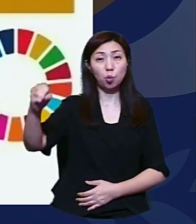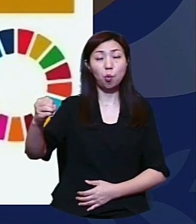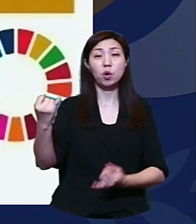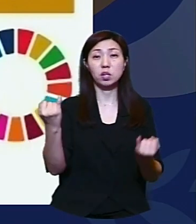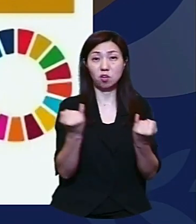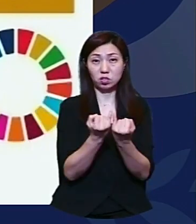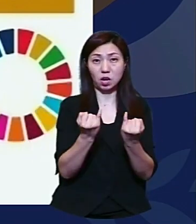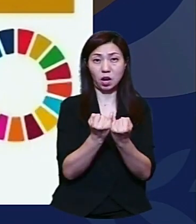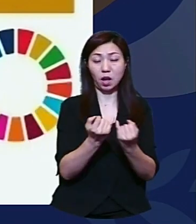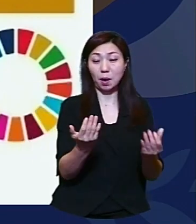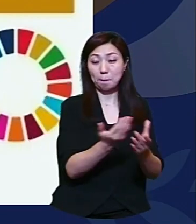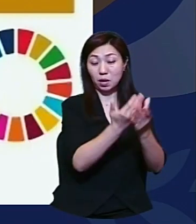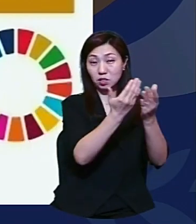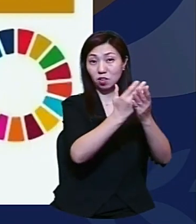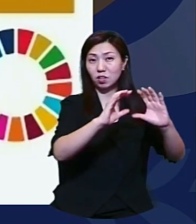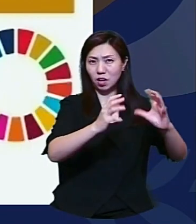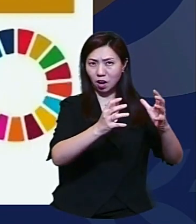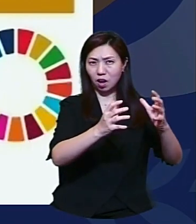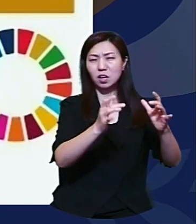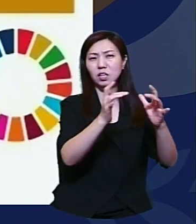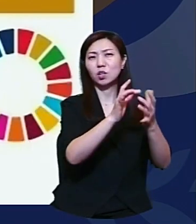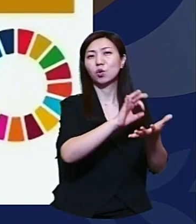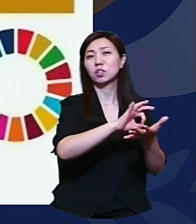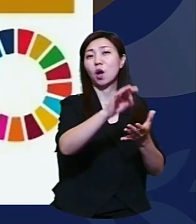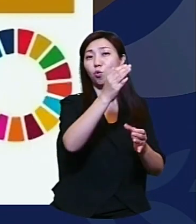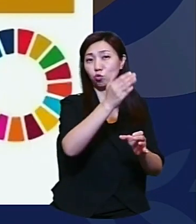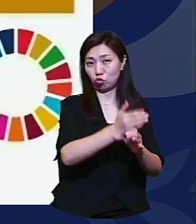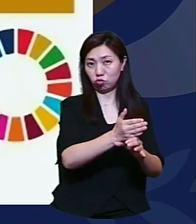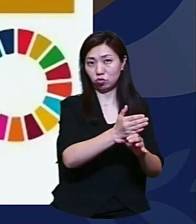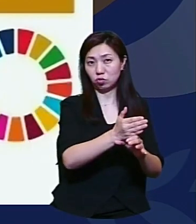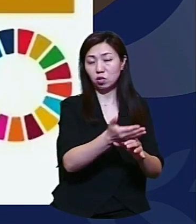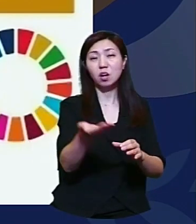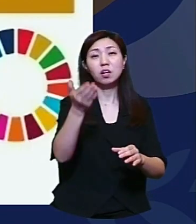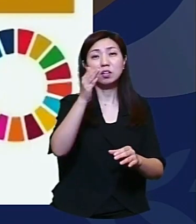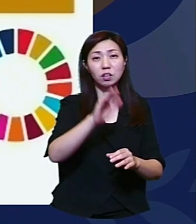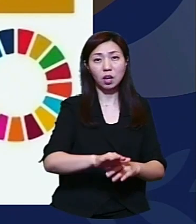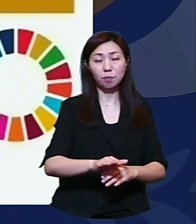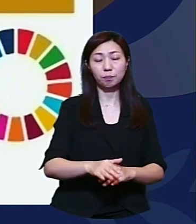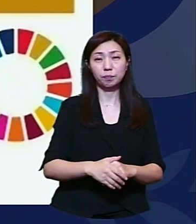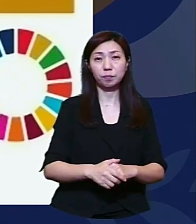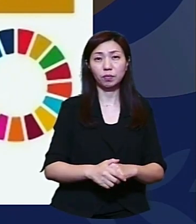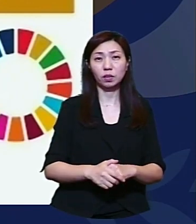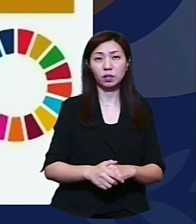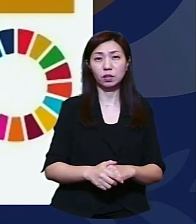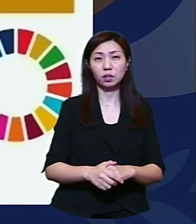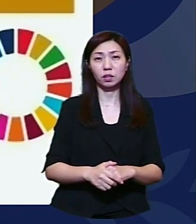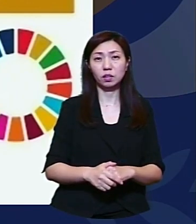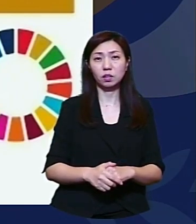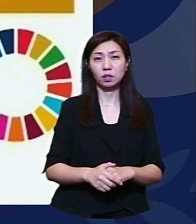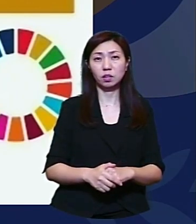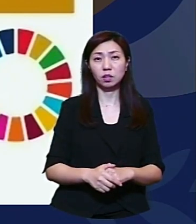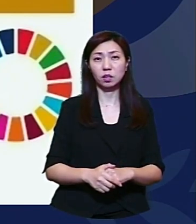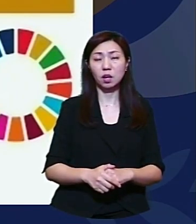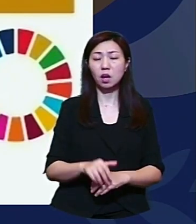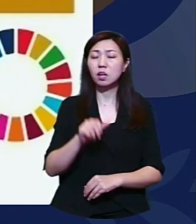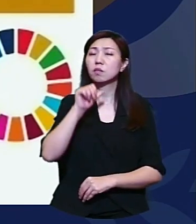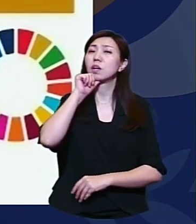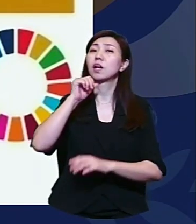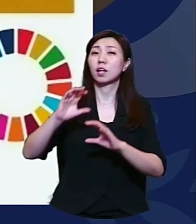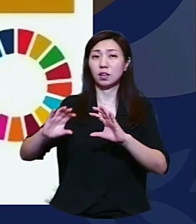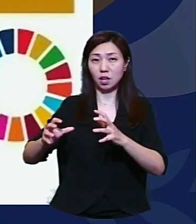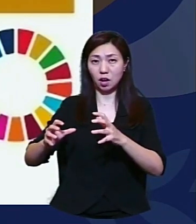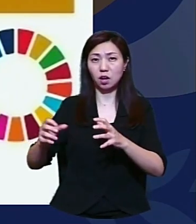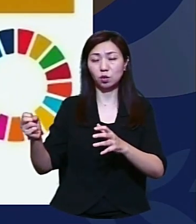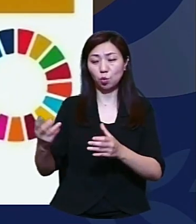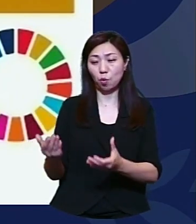using the internet. And there's this gap, of course, when you look at least developed countries where they could potentially benefit